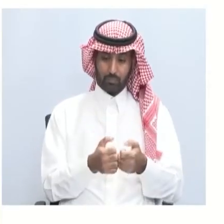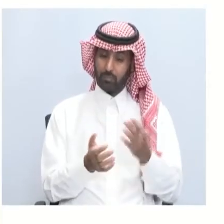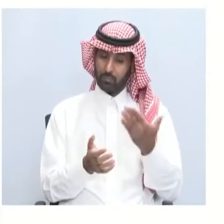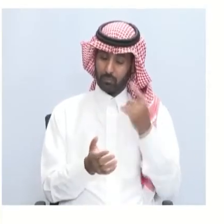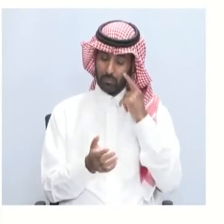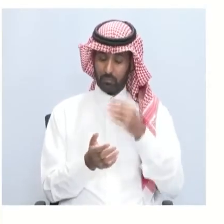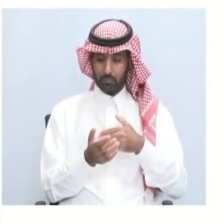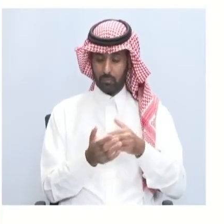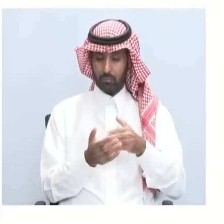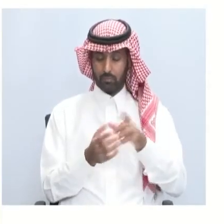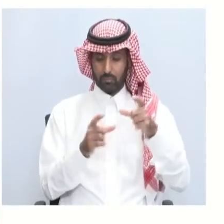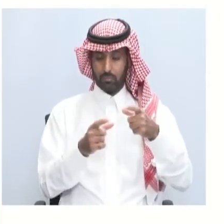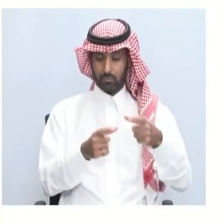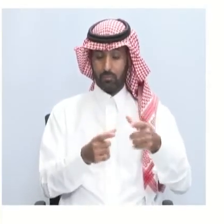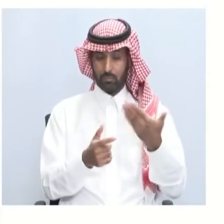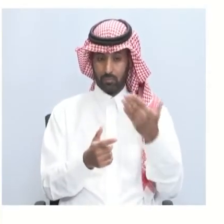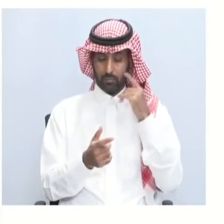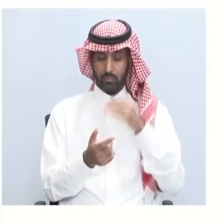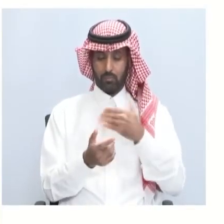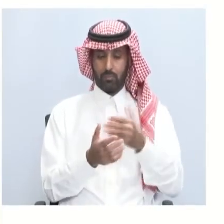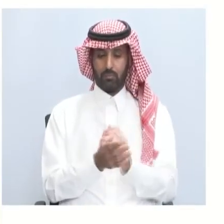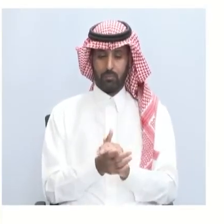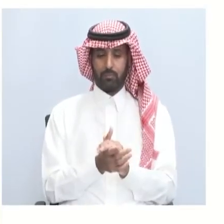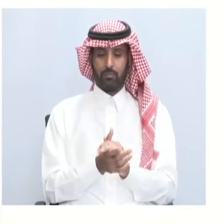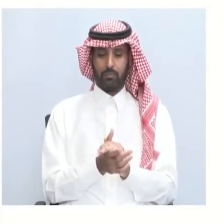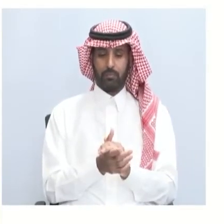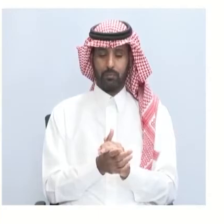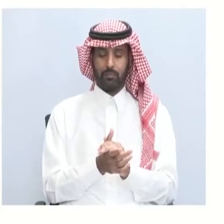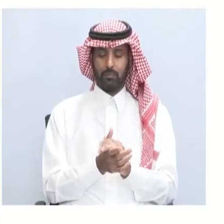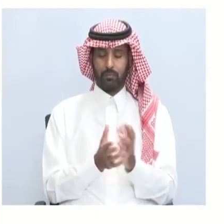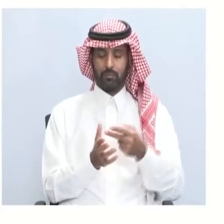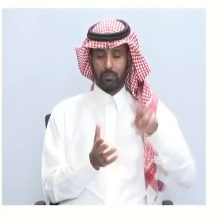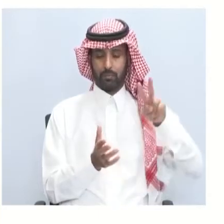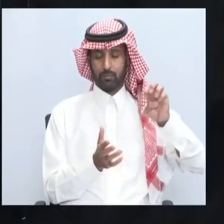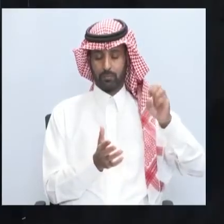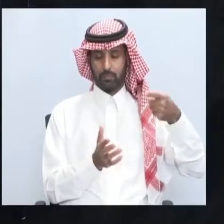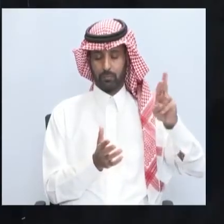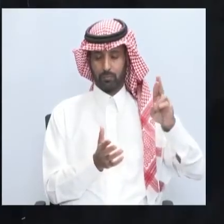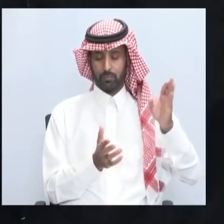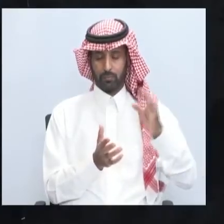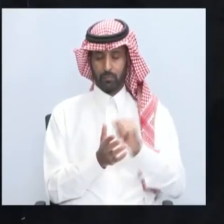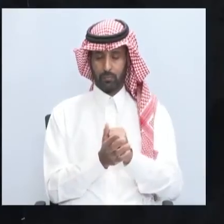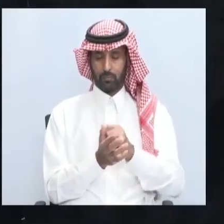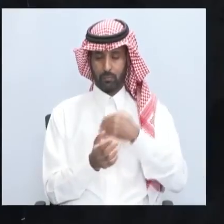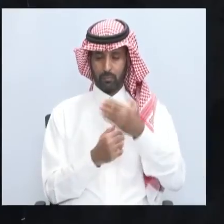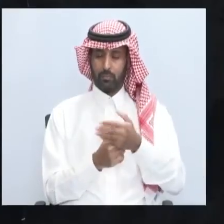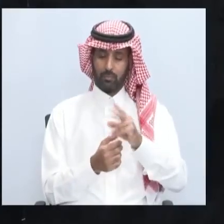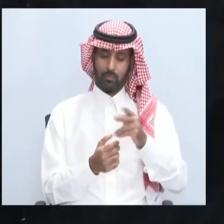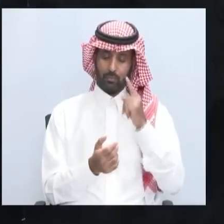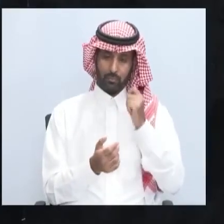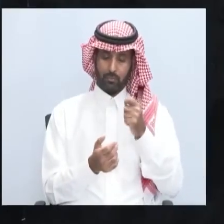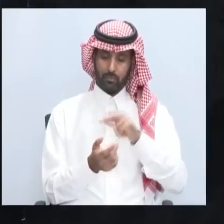like the graphics variation of that computer game. So variation means something different from the